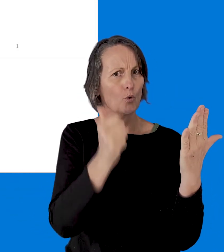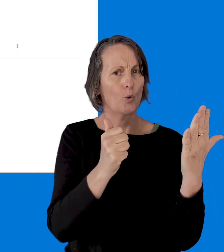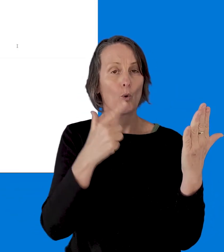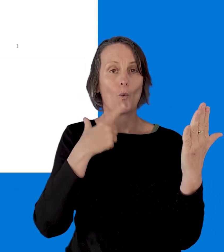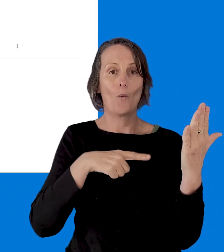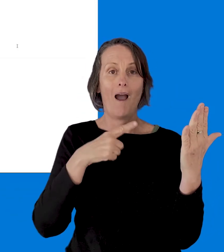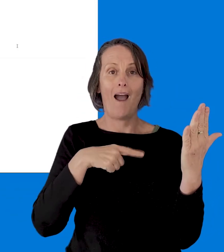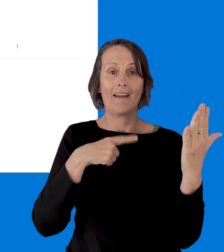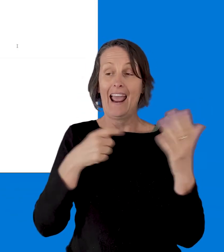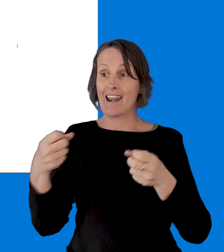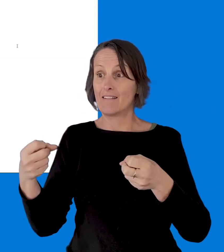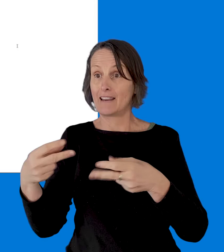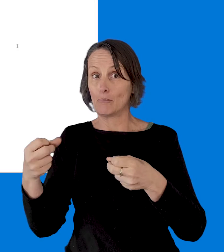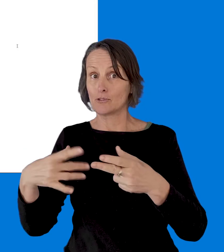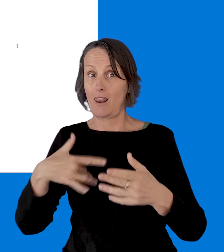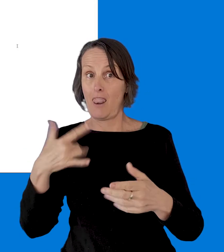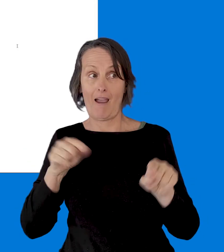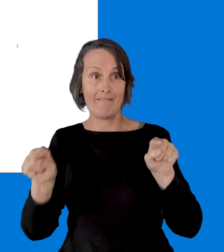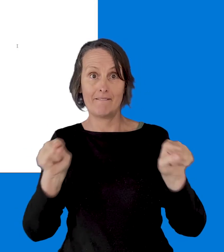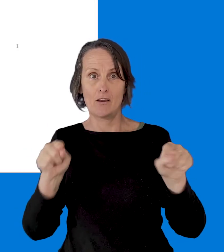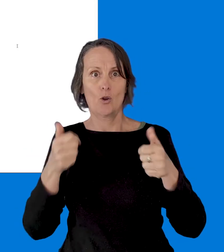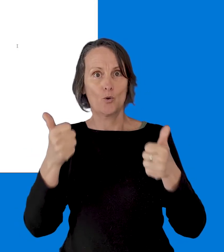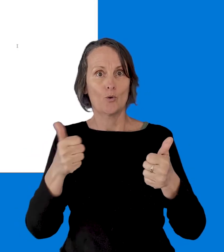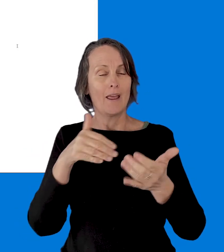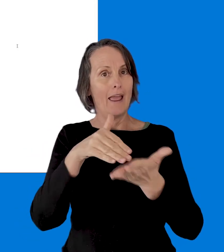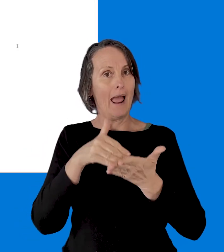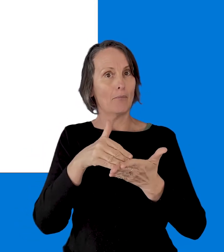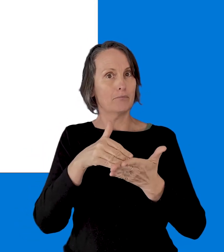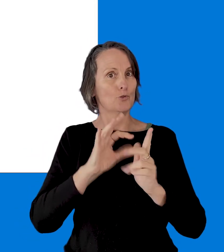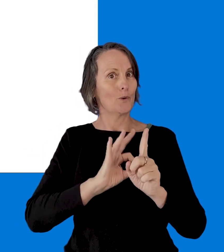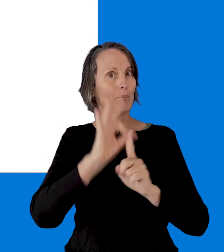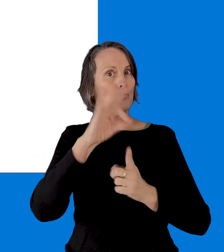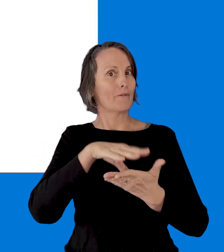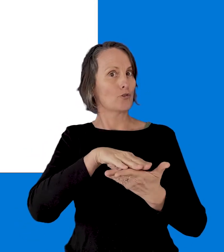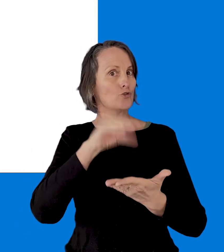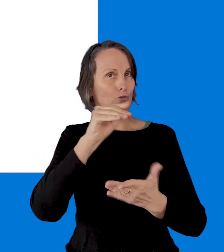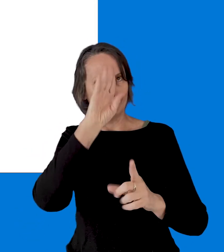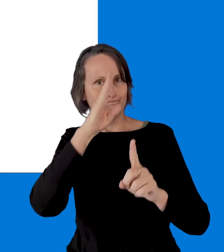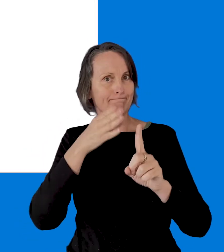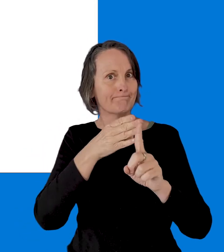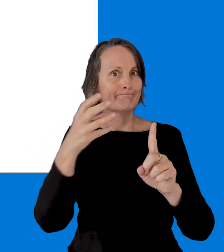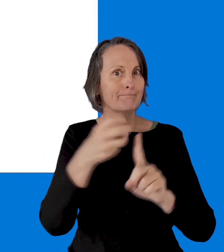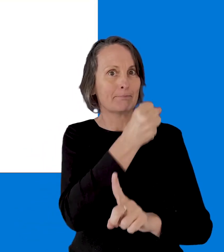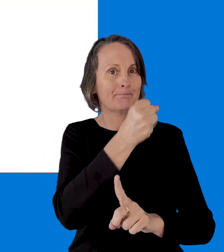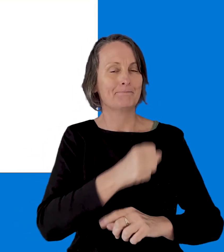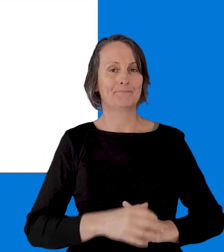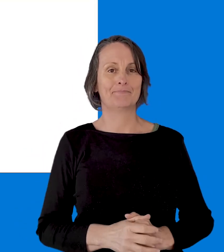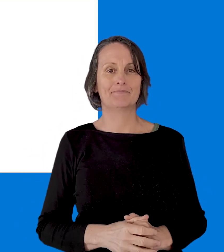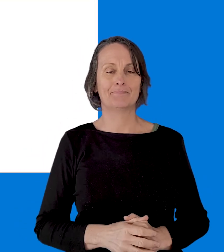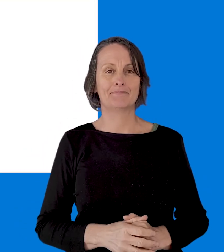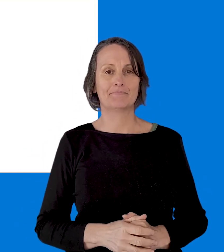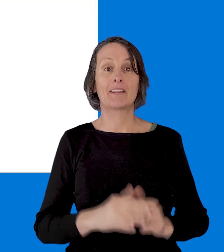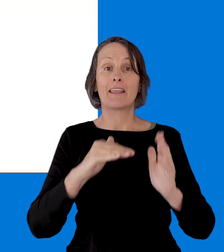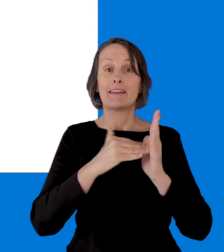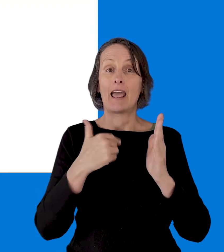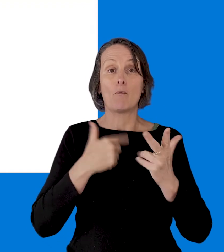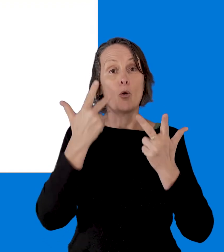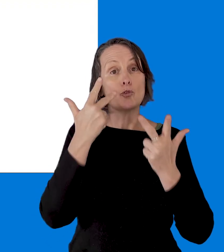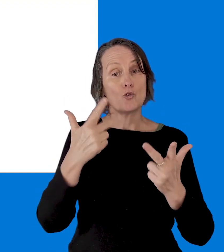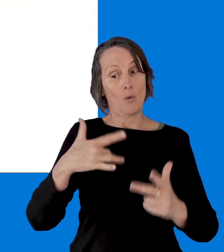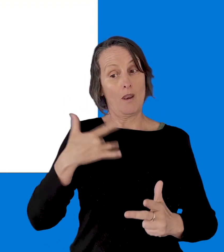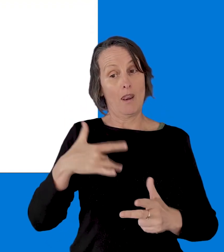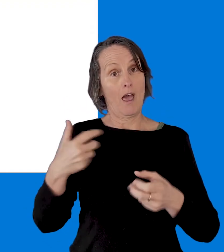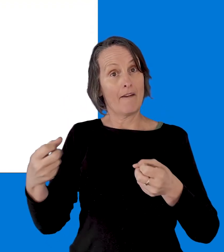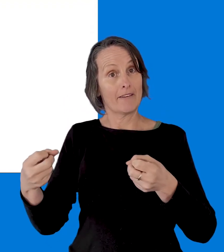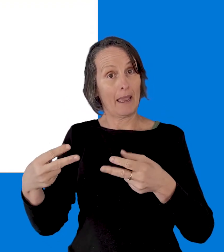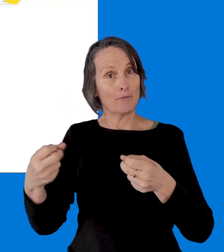helps improve student outcomes across the board inclusively. Now I'll briefly show using live captions using a different language. So again, on the View